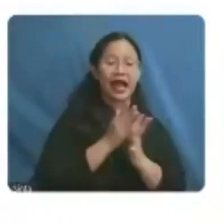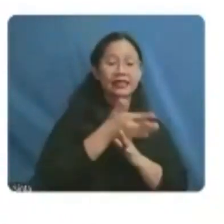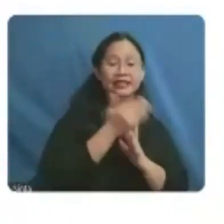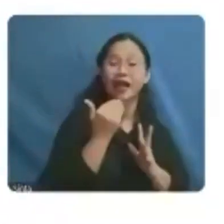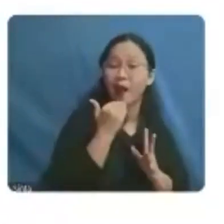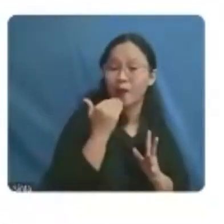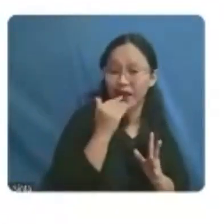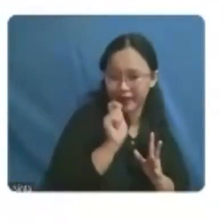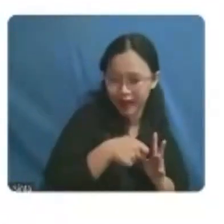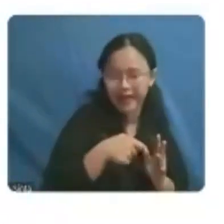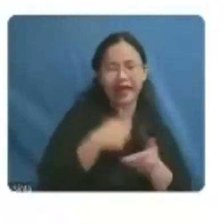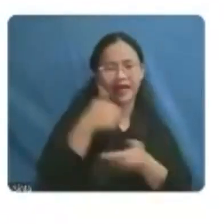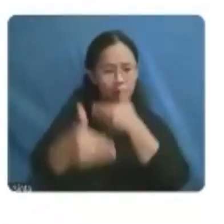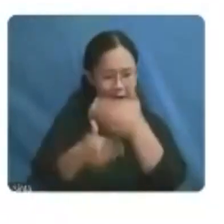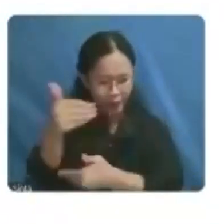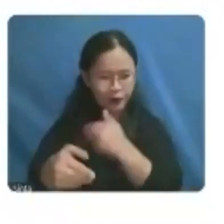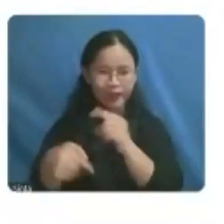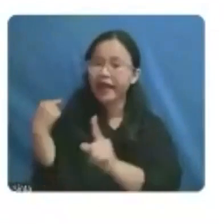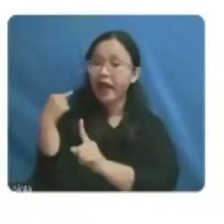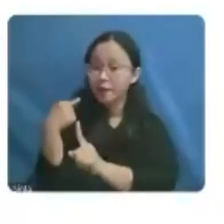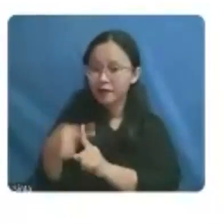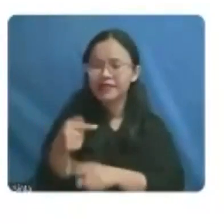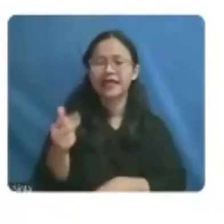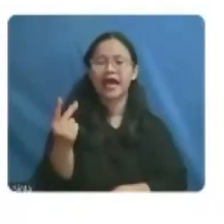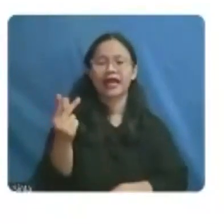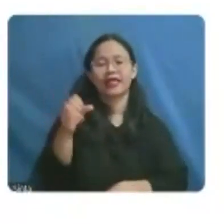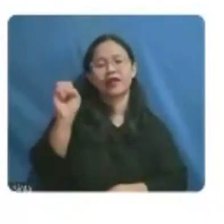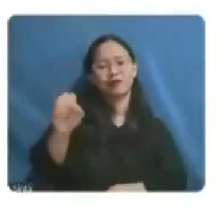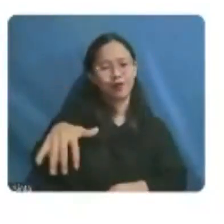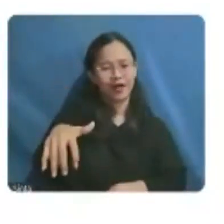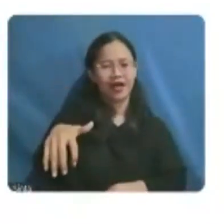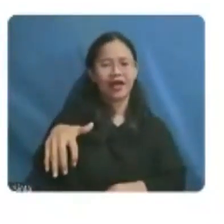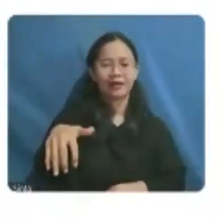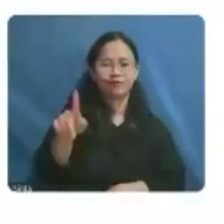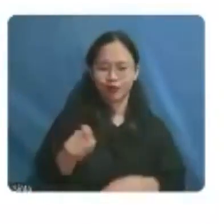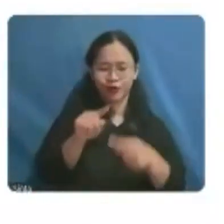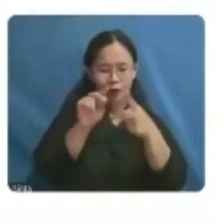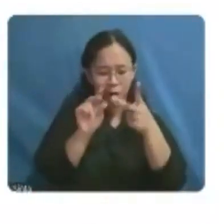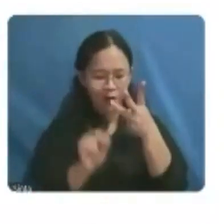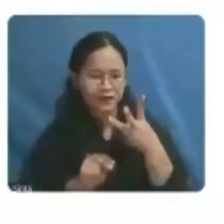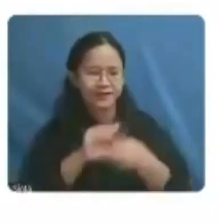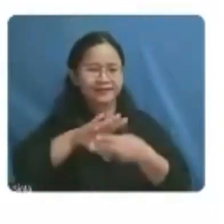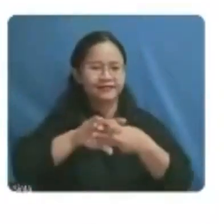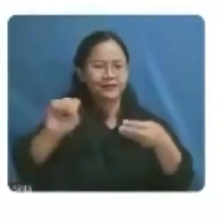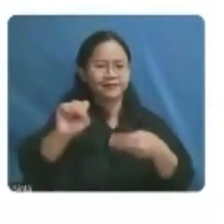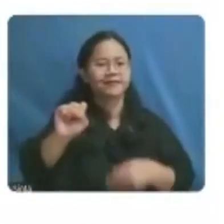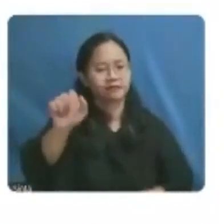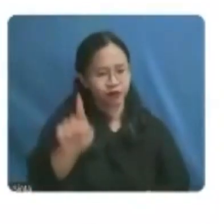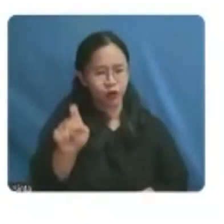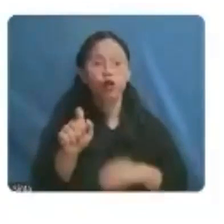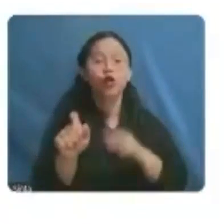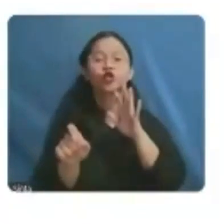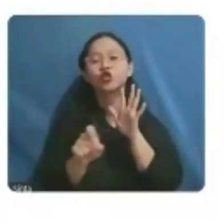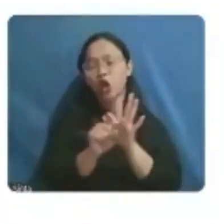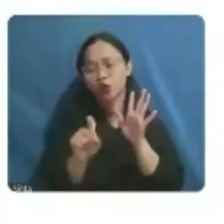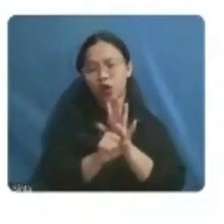term, the types of things that are recommended often when there are air pollution episodes, if you think about wearing masks, if